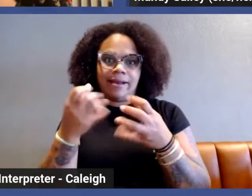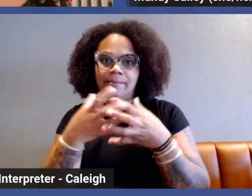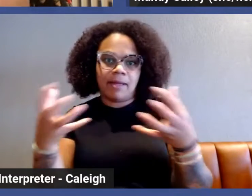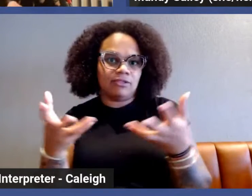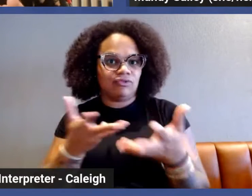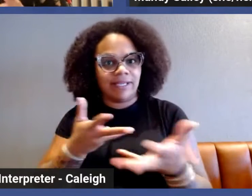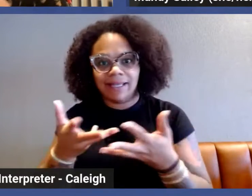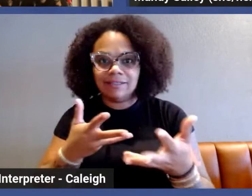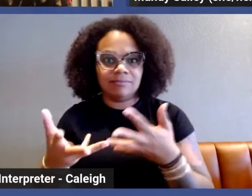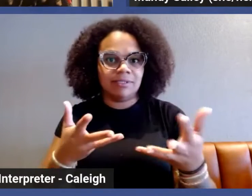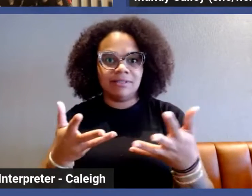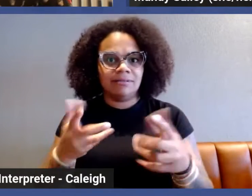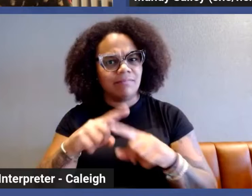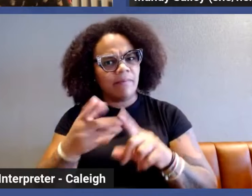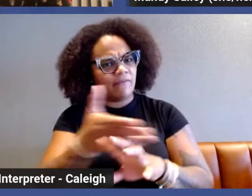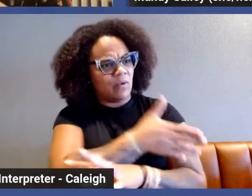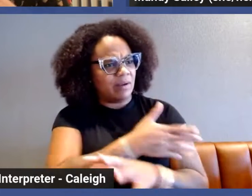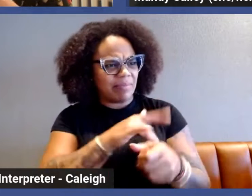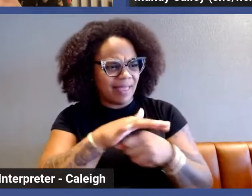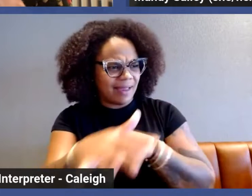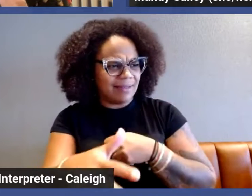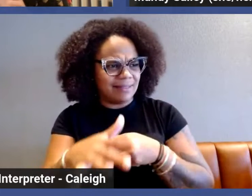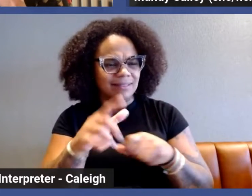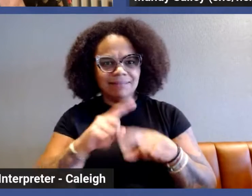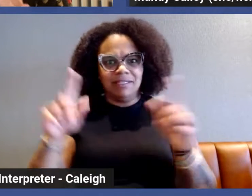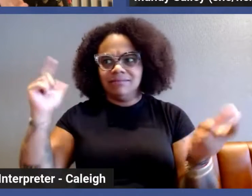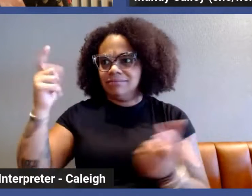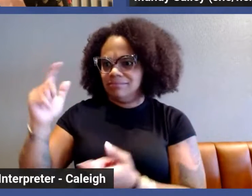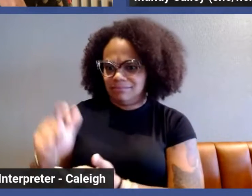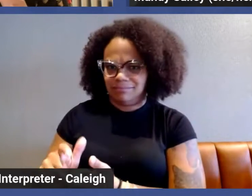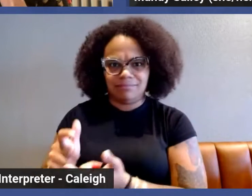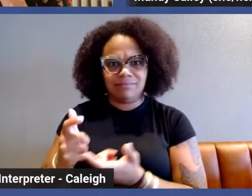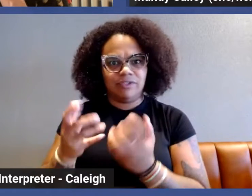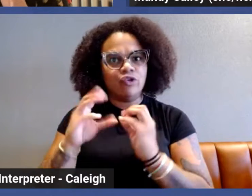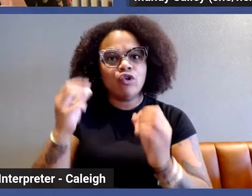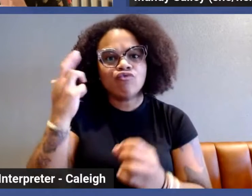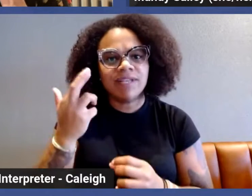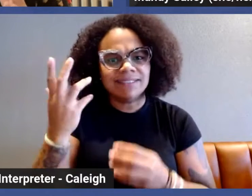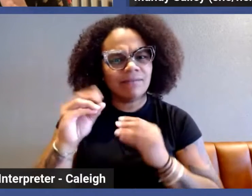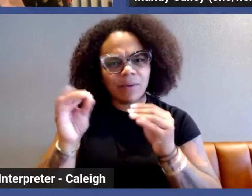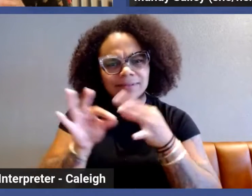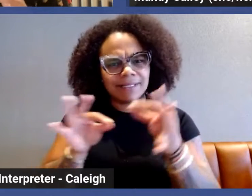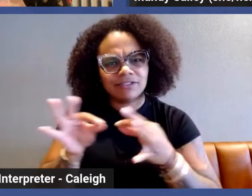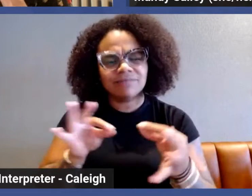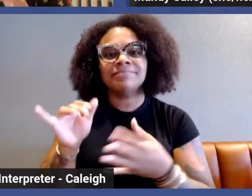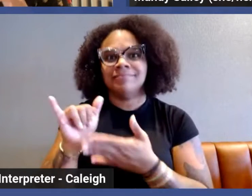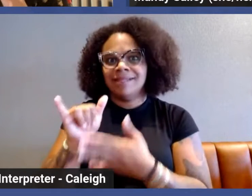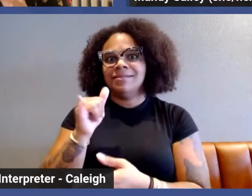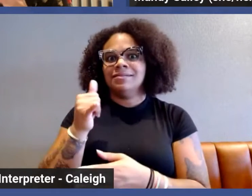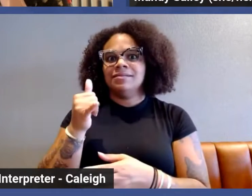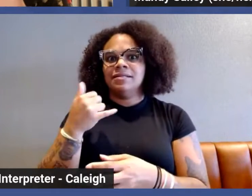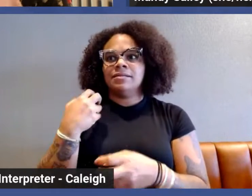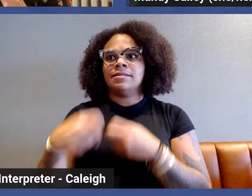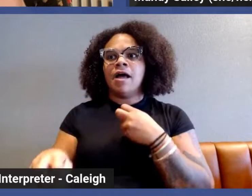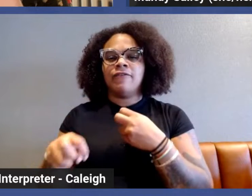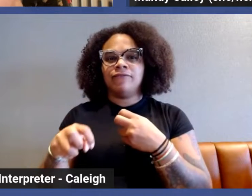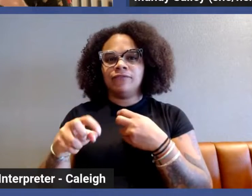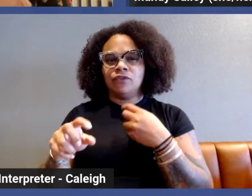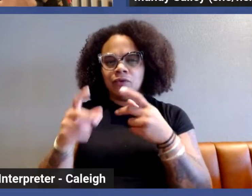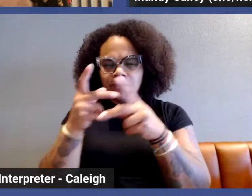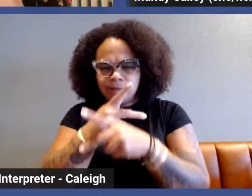did with no clear reason. So, that's always the trickiest type of moderation to pinpoint, because it's